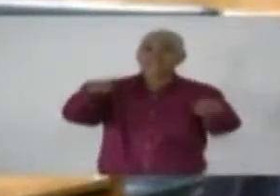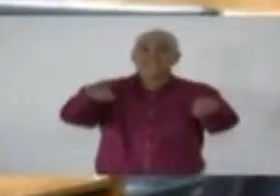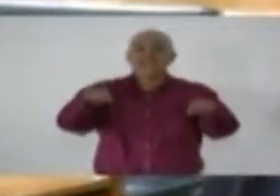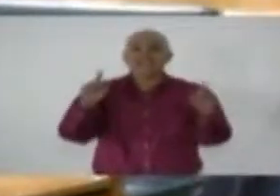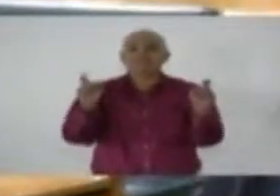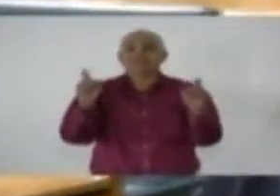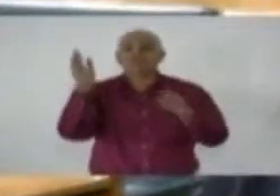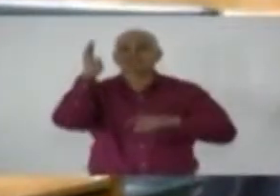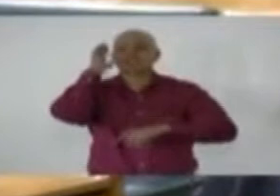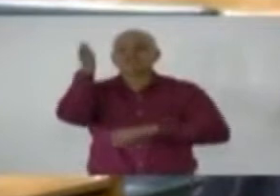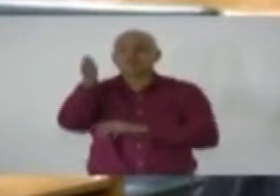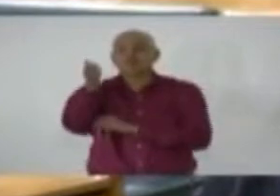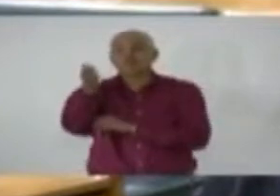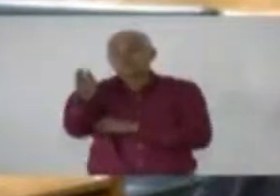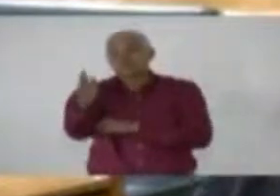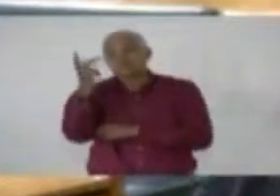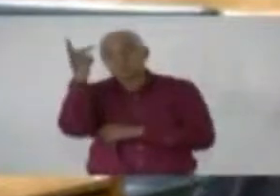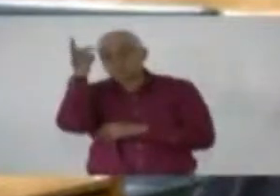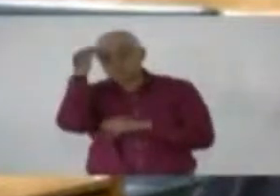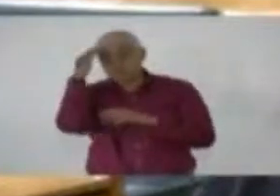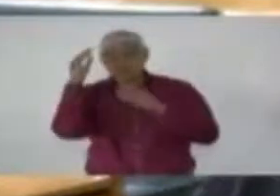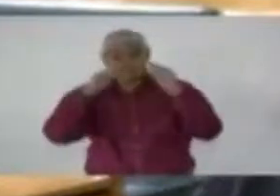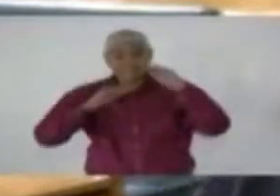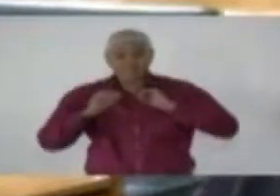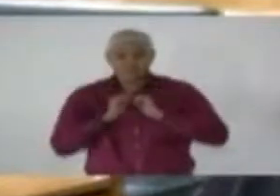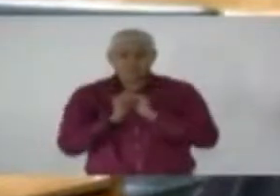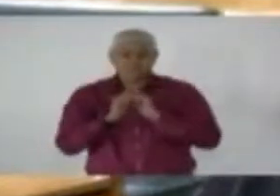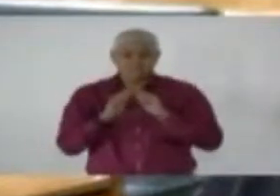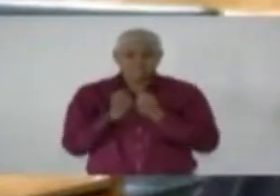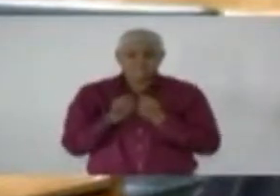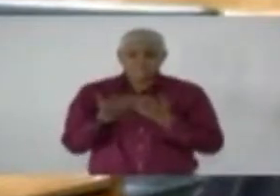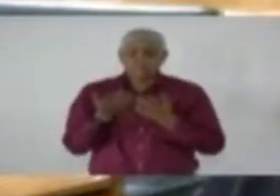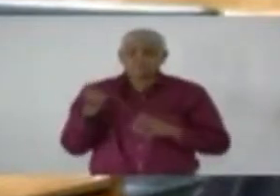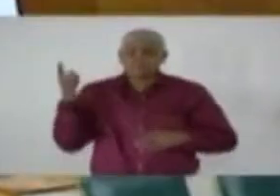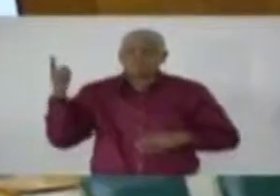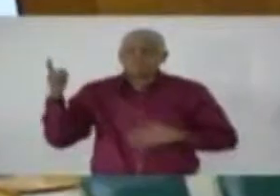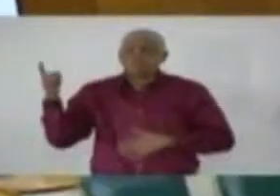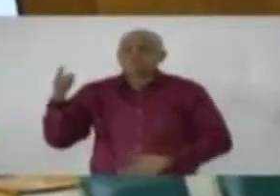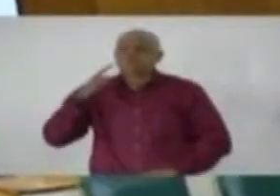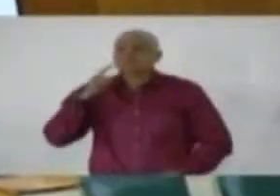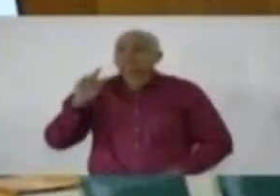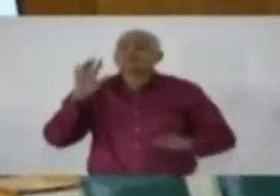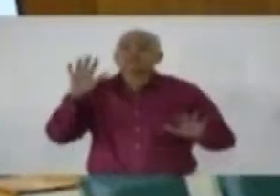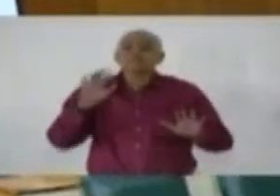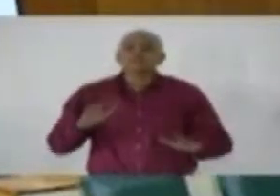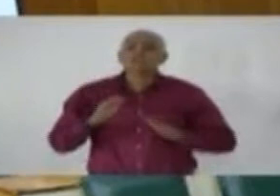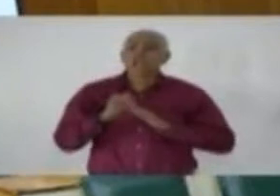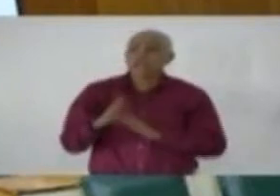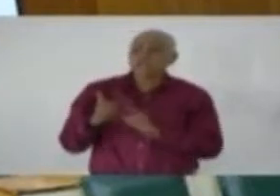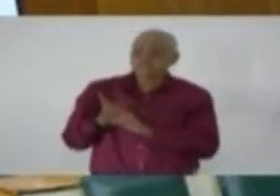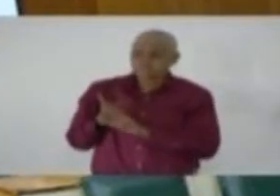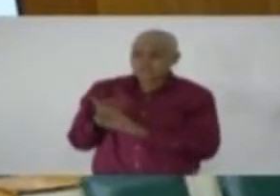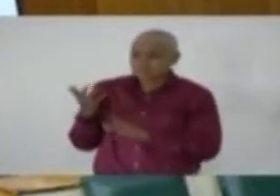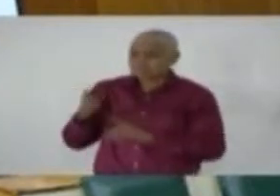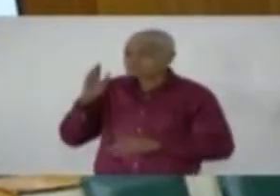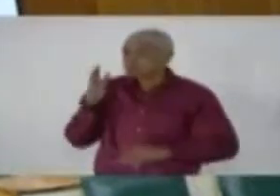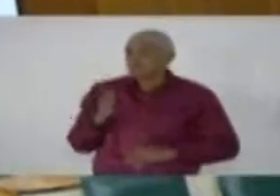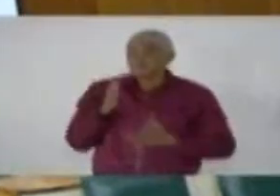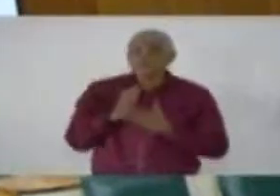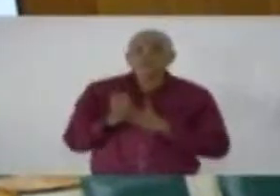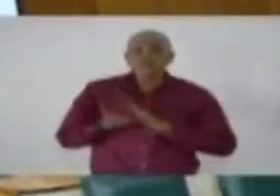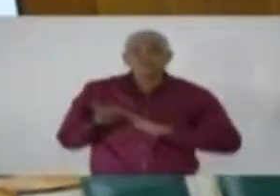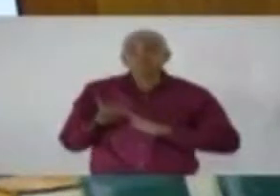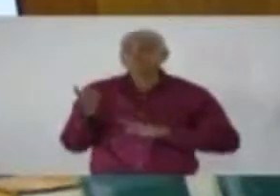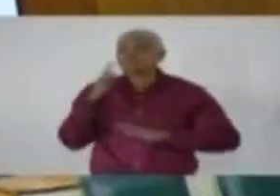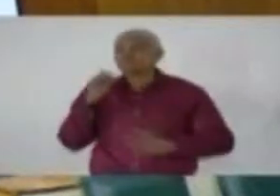with the future. The Prime Minister has put together a team. He is a fantastic leader himself. He never stops working.